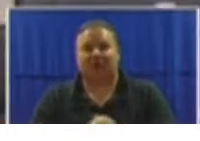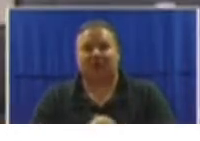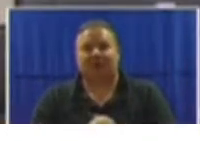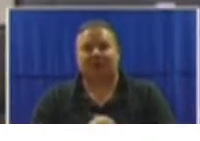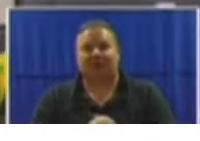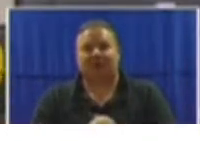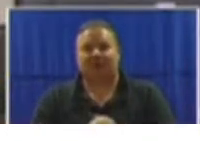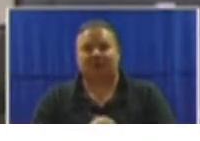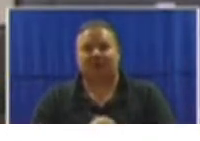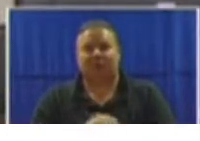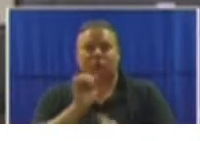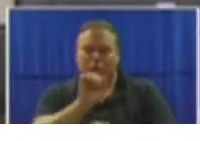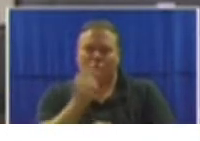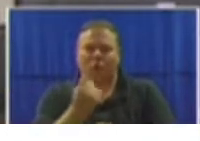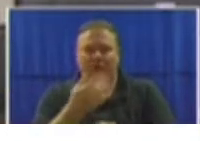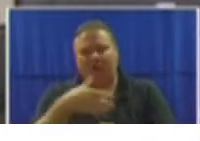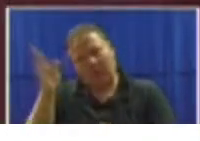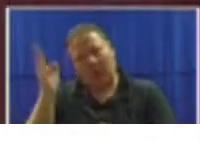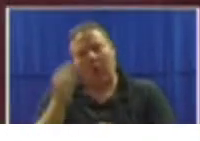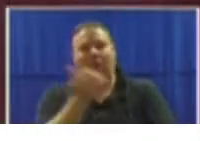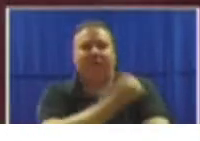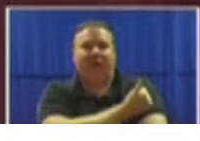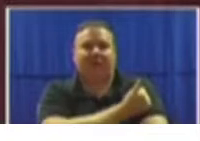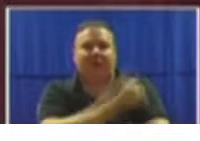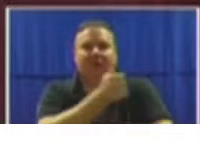vaccinate. Thank you, Honourable Member.